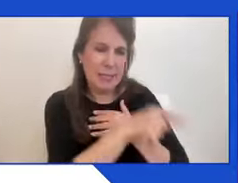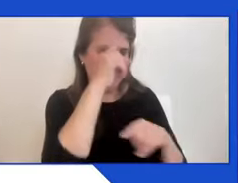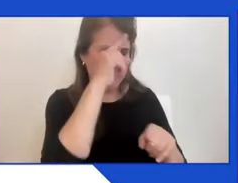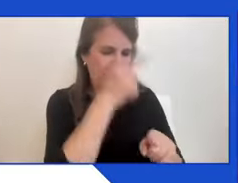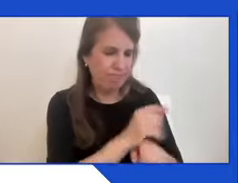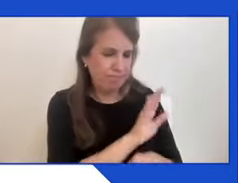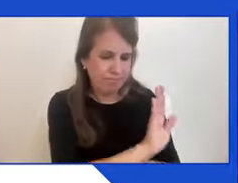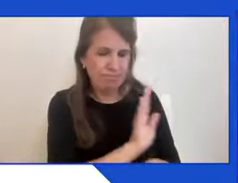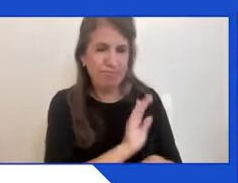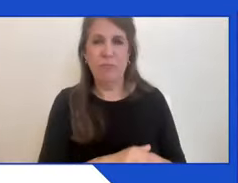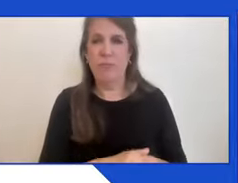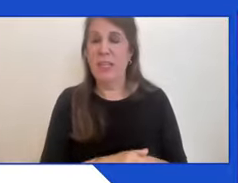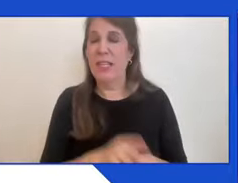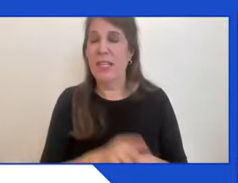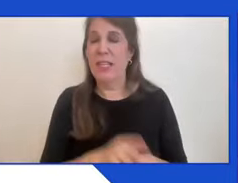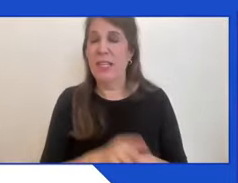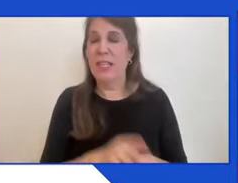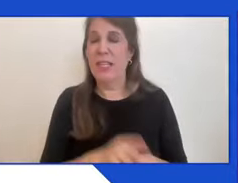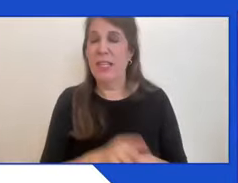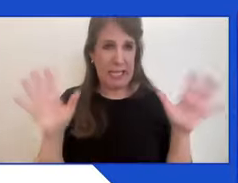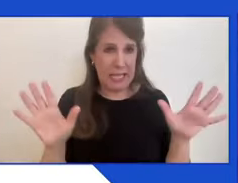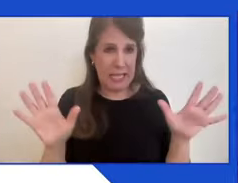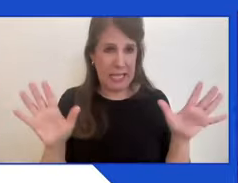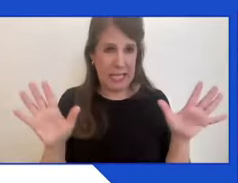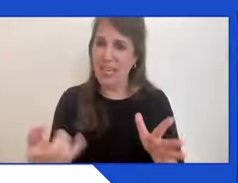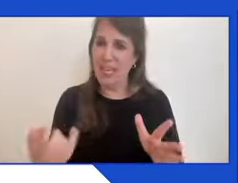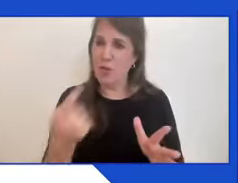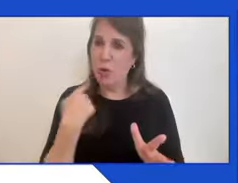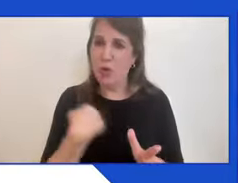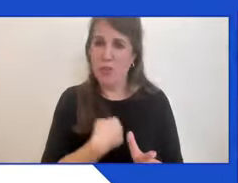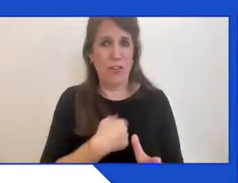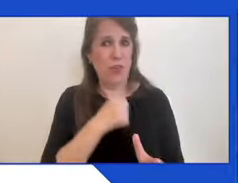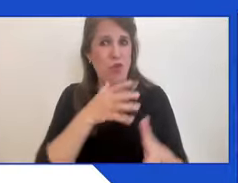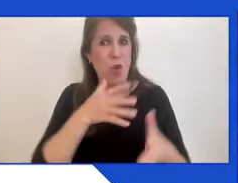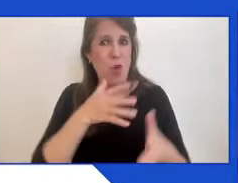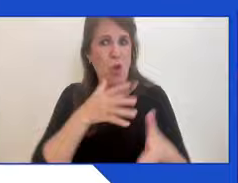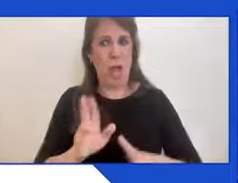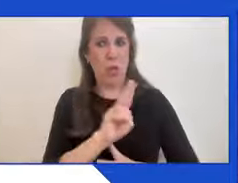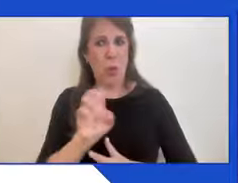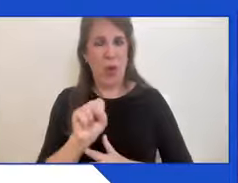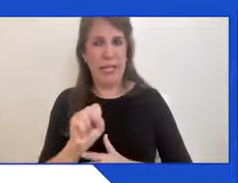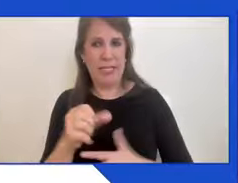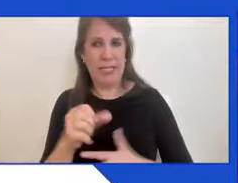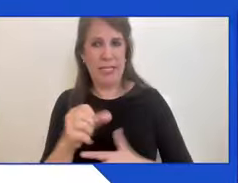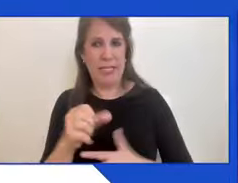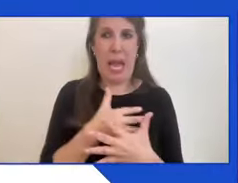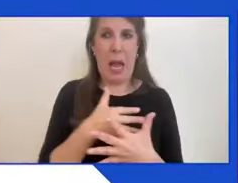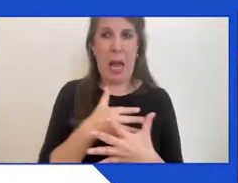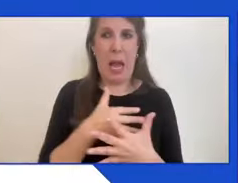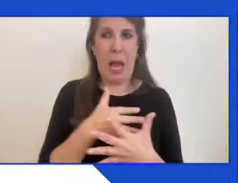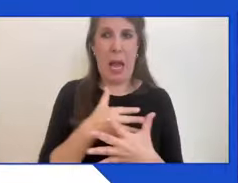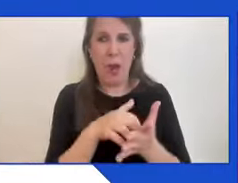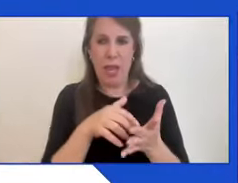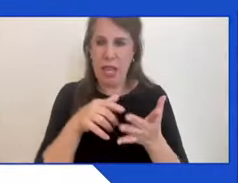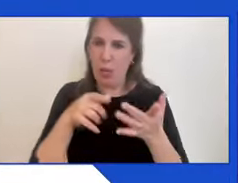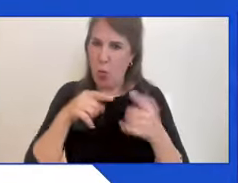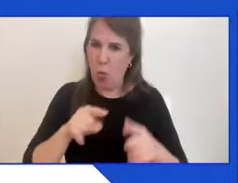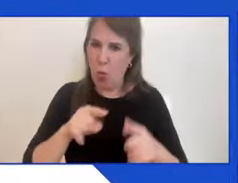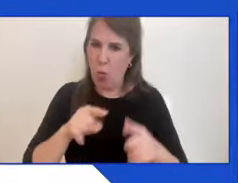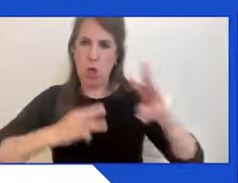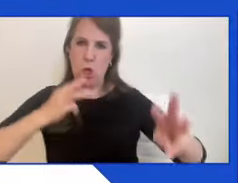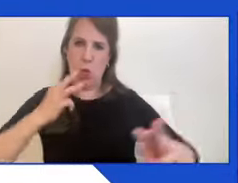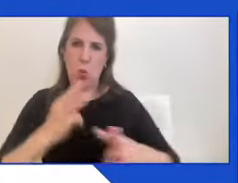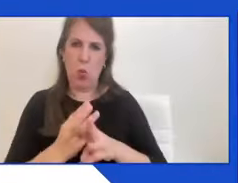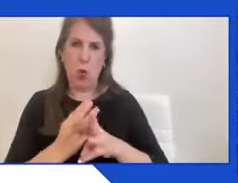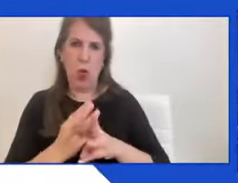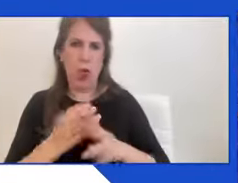let the United States cower when the world starts to. Stand steadfastly in your